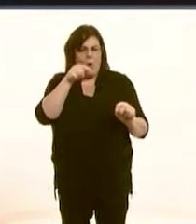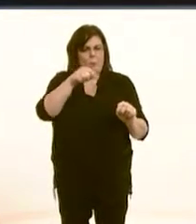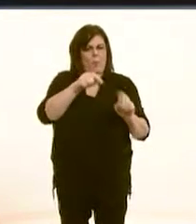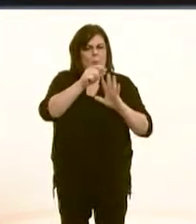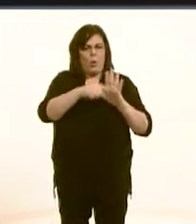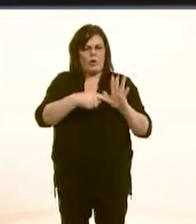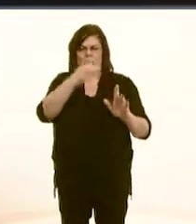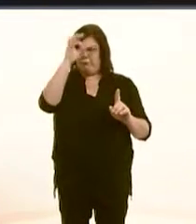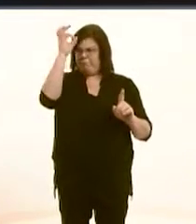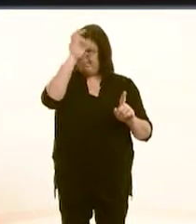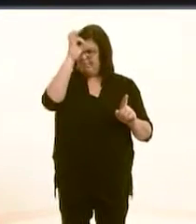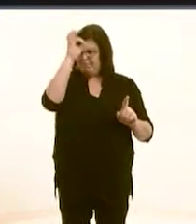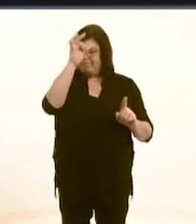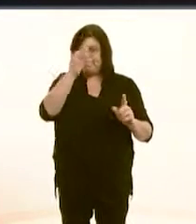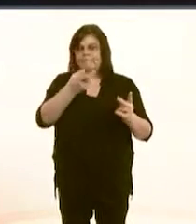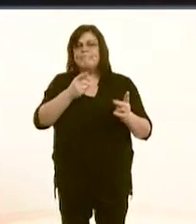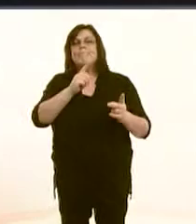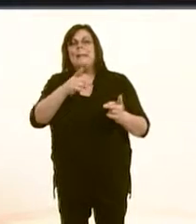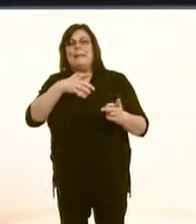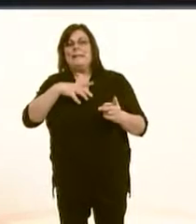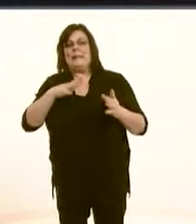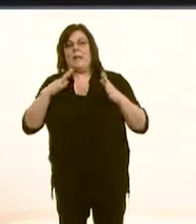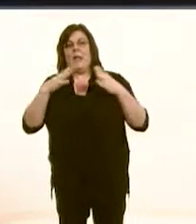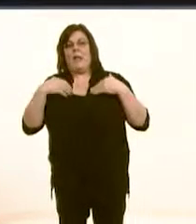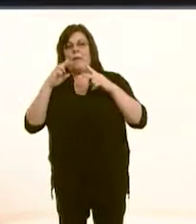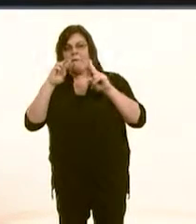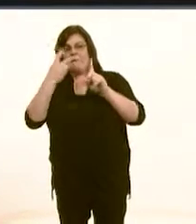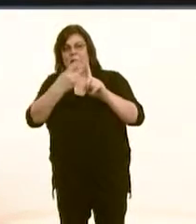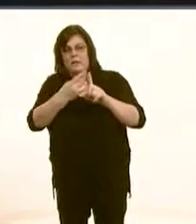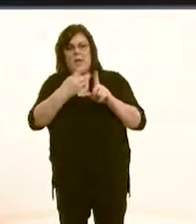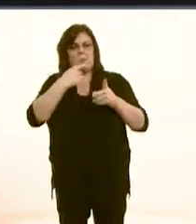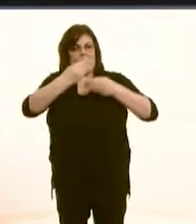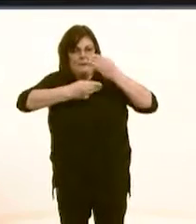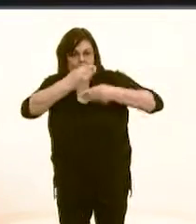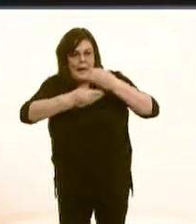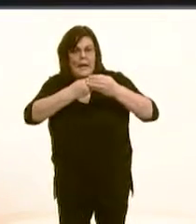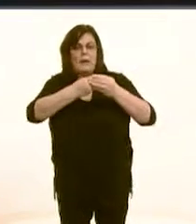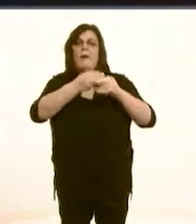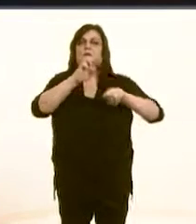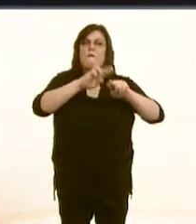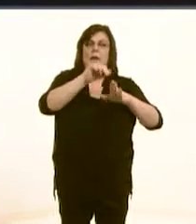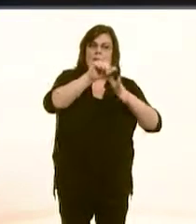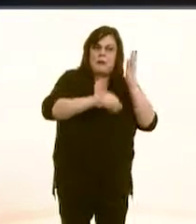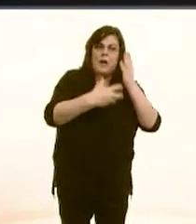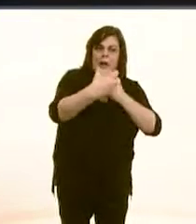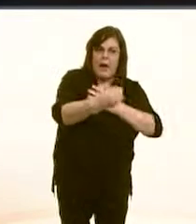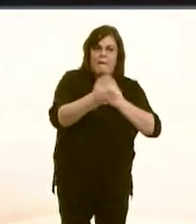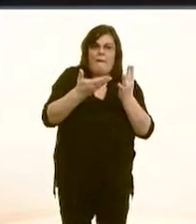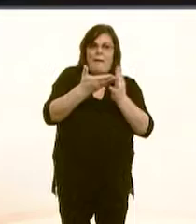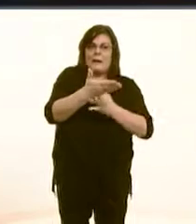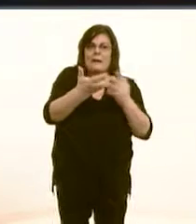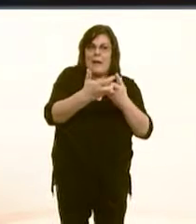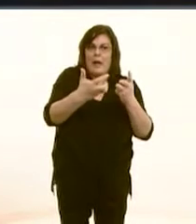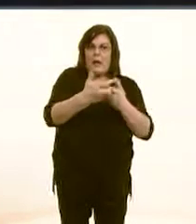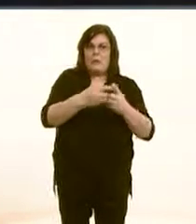was very much dependent on the information provided to them by their health visitor. And clearly the relationship between a health visitor and